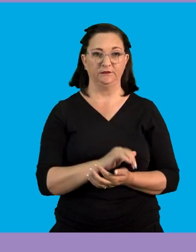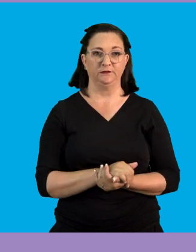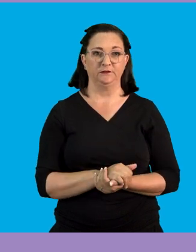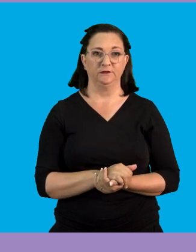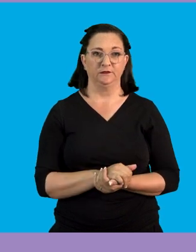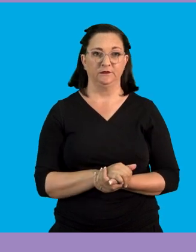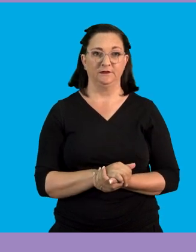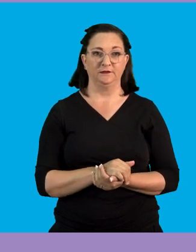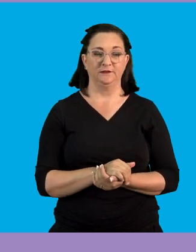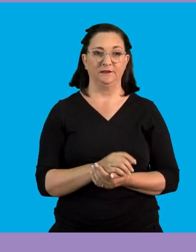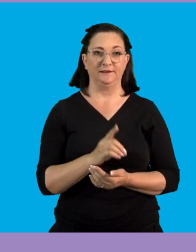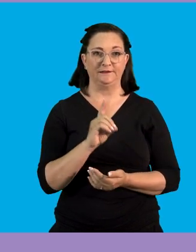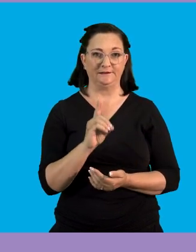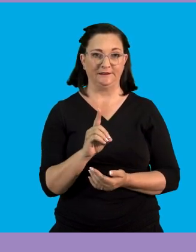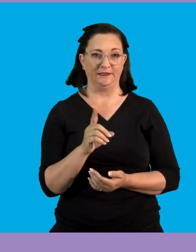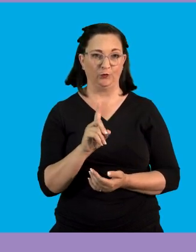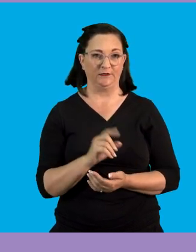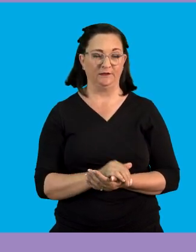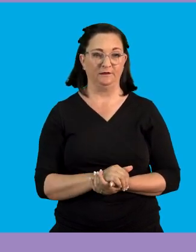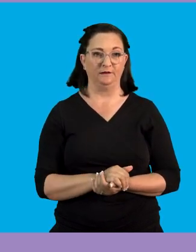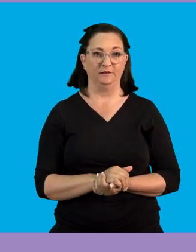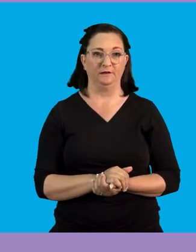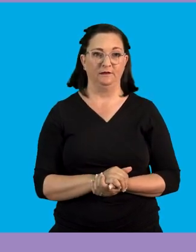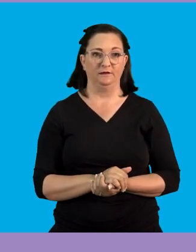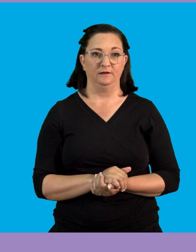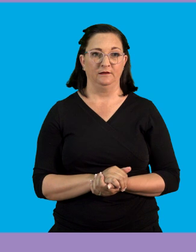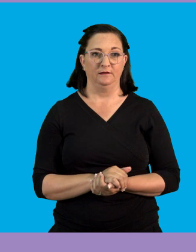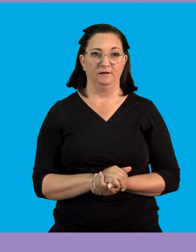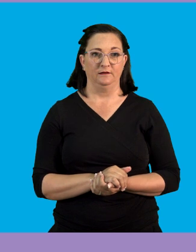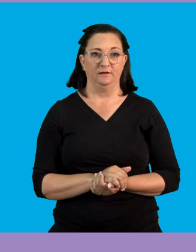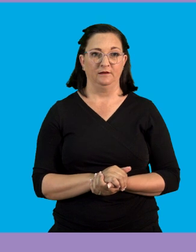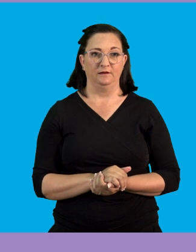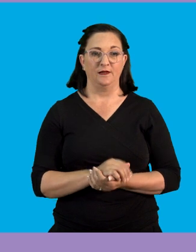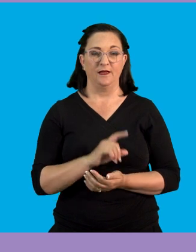x plus 5 degrees, and angle D